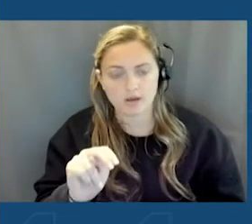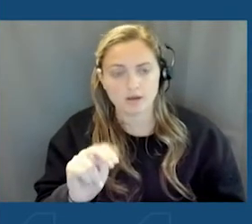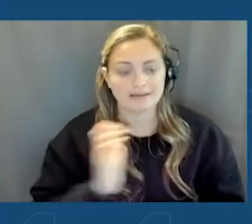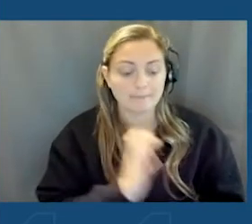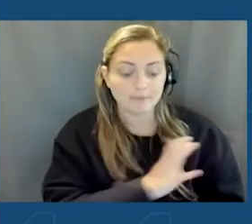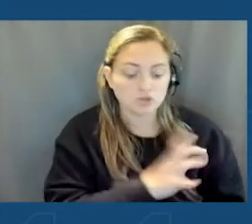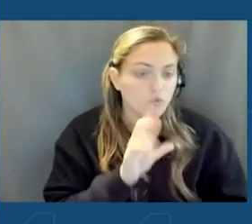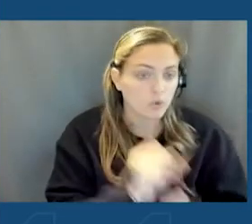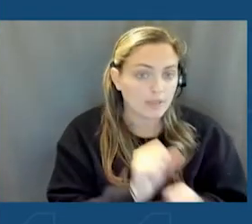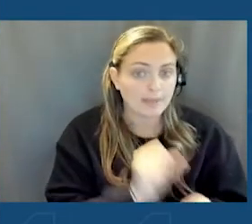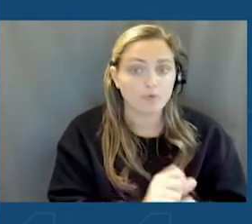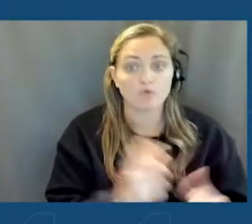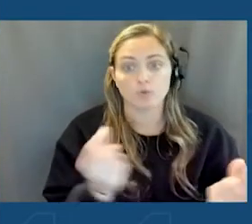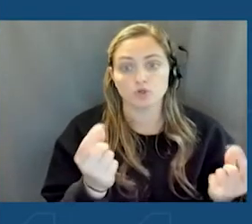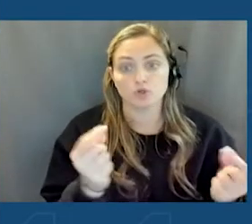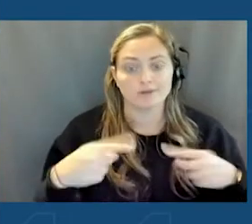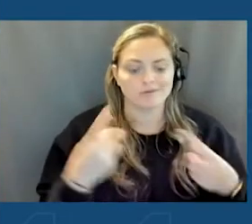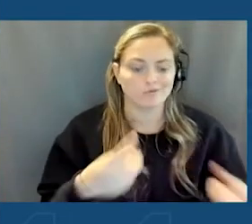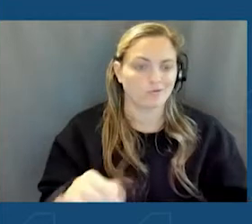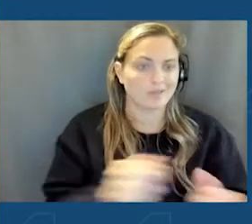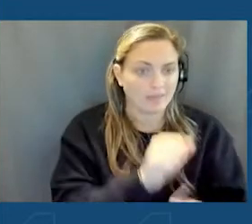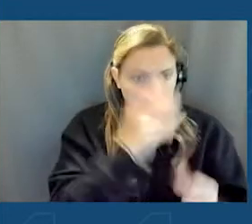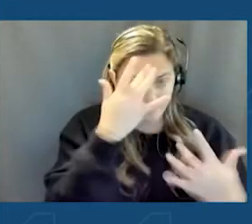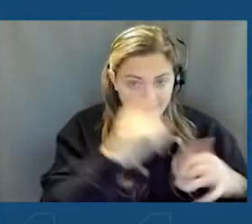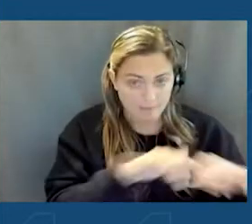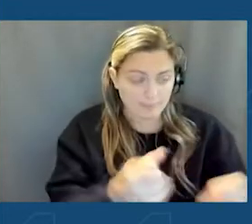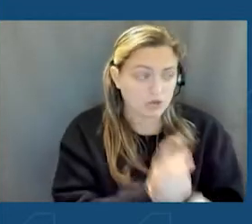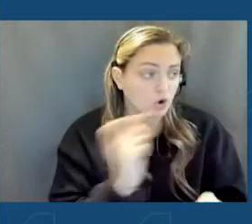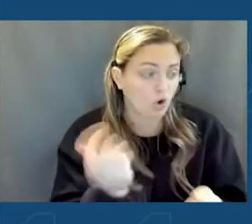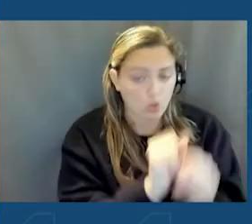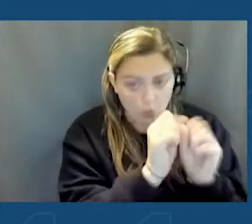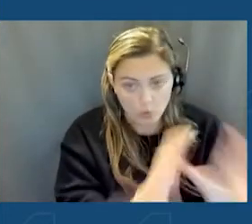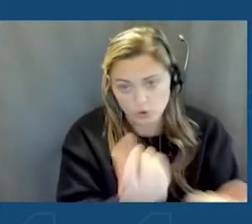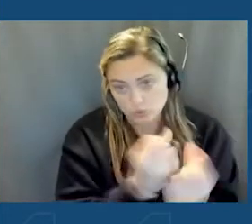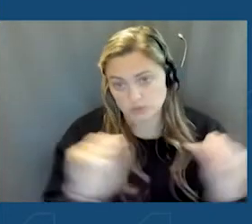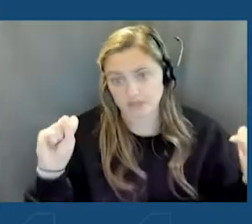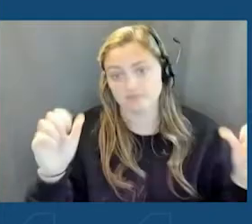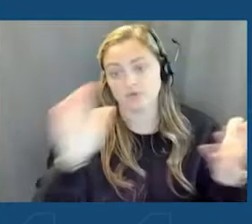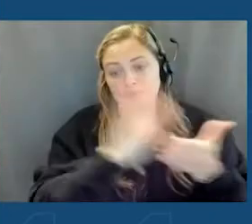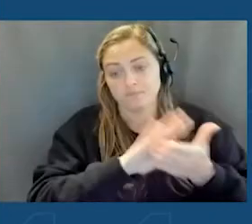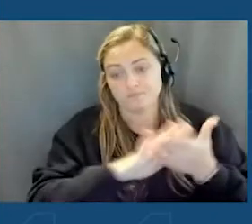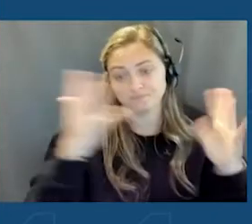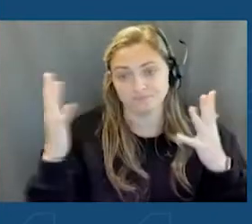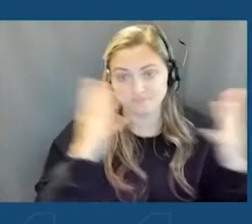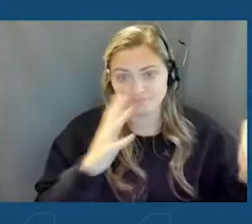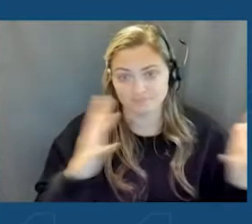that pandemic as well to make sure all of our workers were safe. Let's give her a round of applause as well.